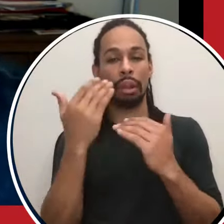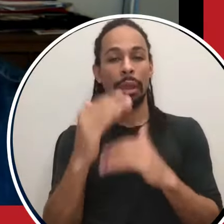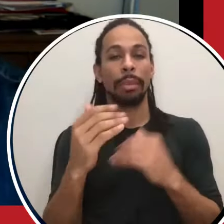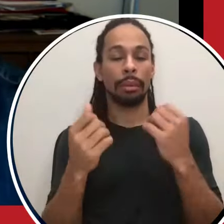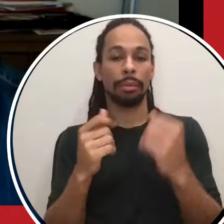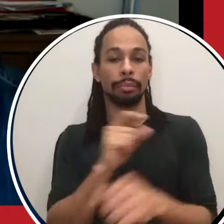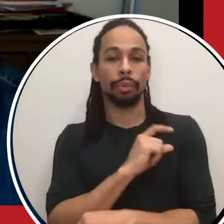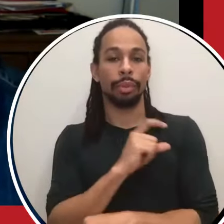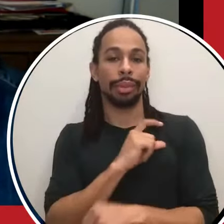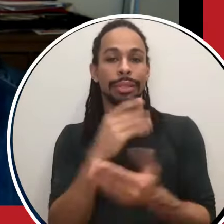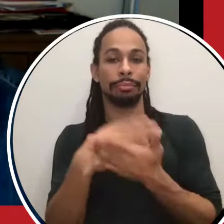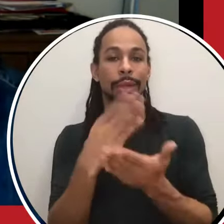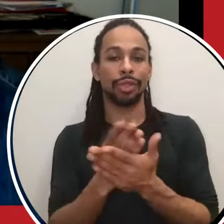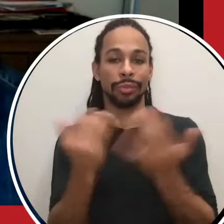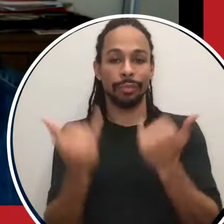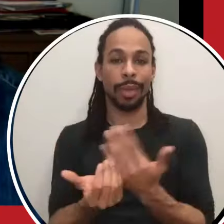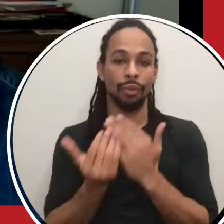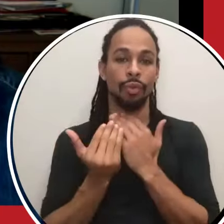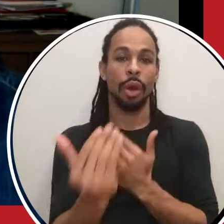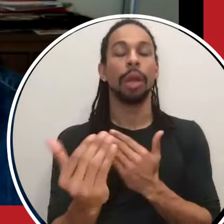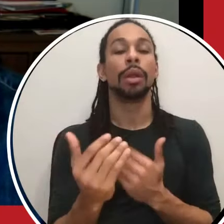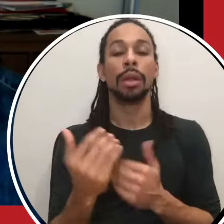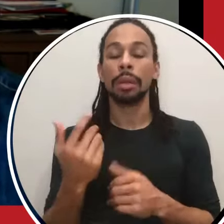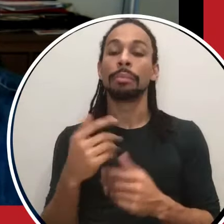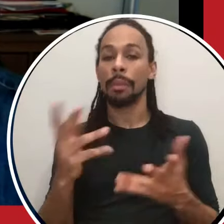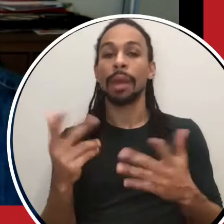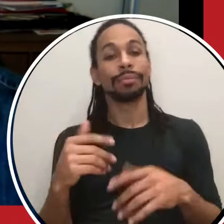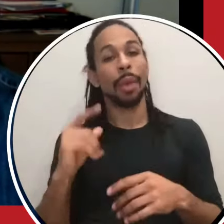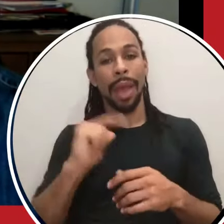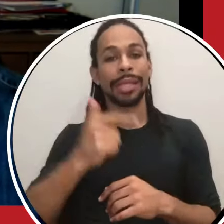that as we get into the discussion. So I'll hand it back to you. Thank you.